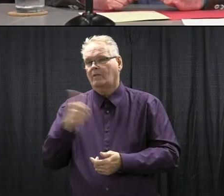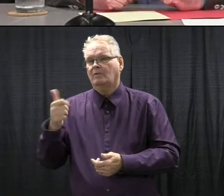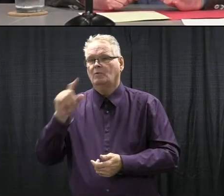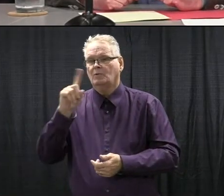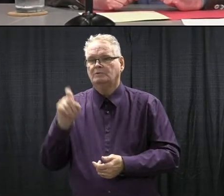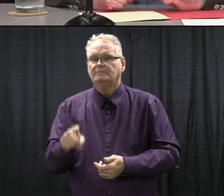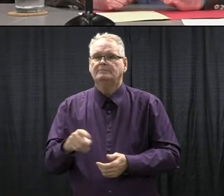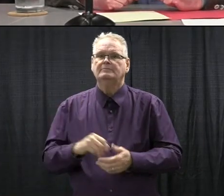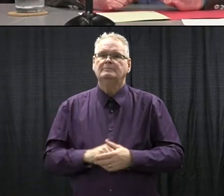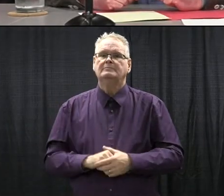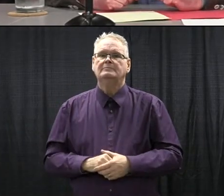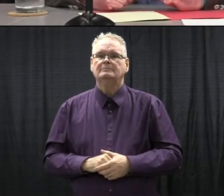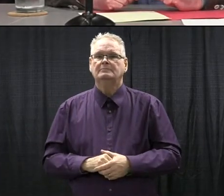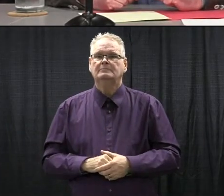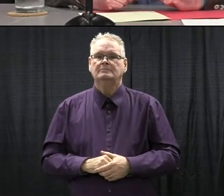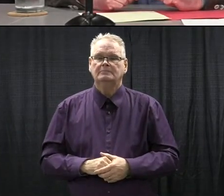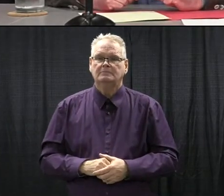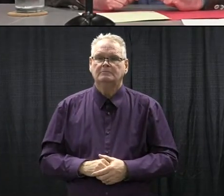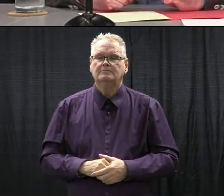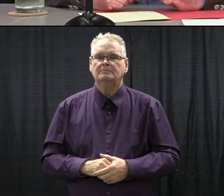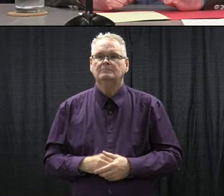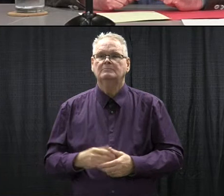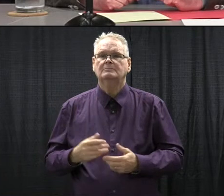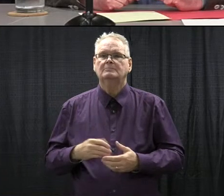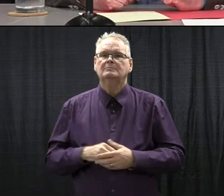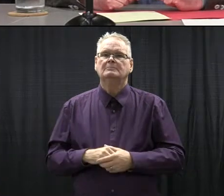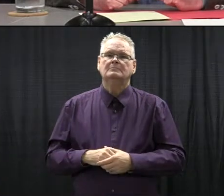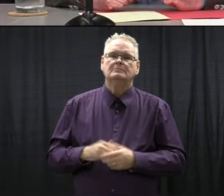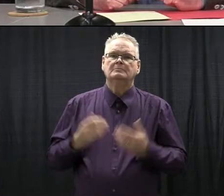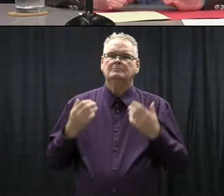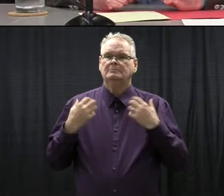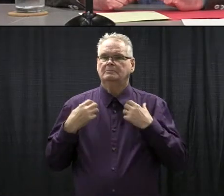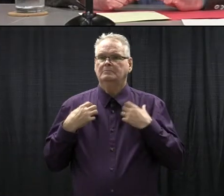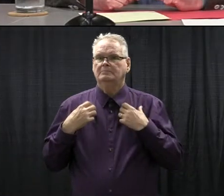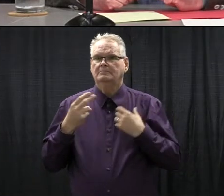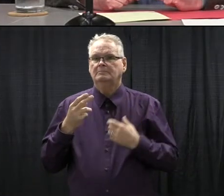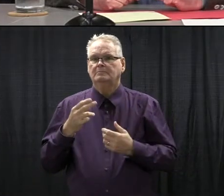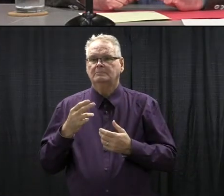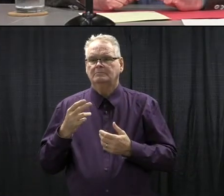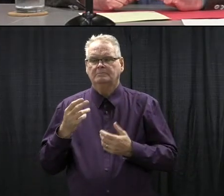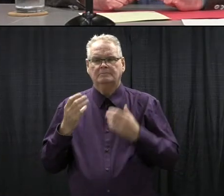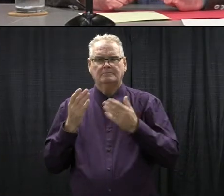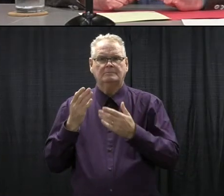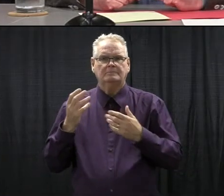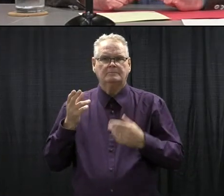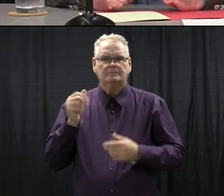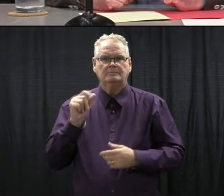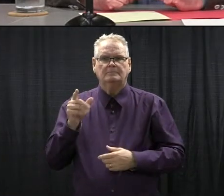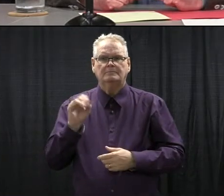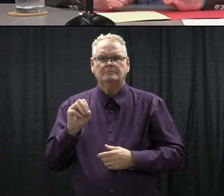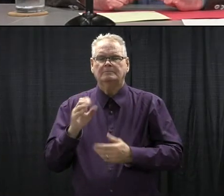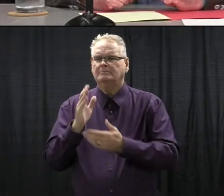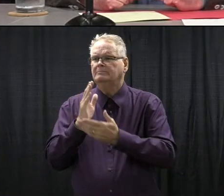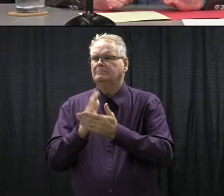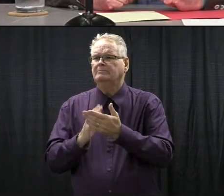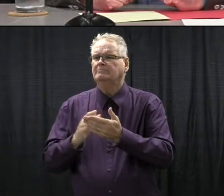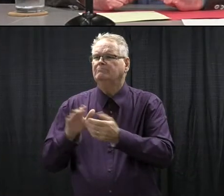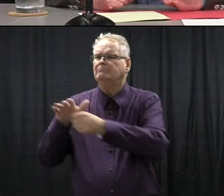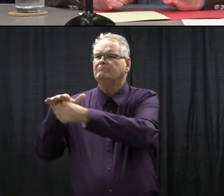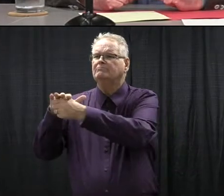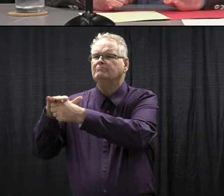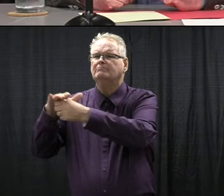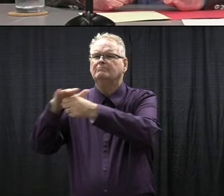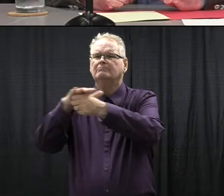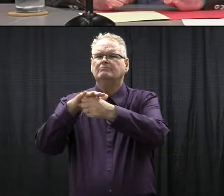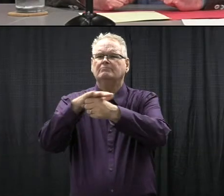It's become an issue in some places where people are worried about their loved ones who are in long-term care because they don't